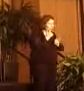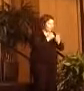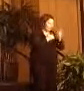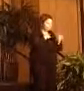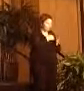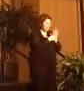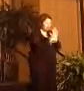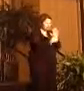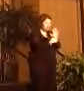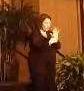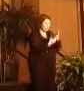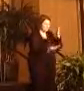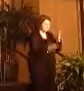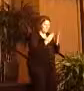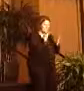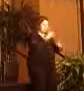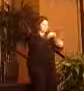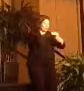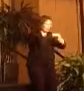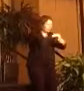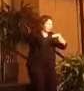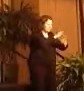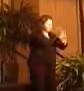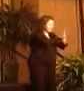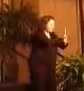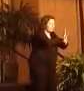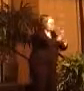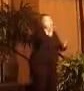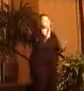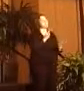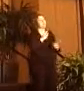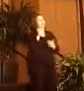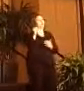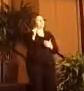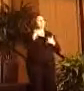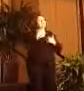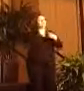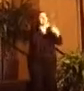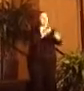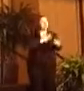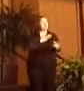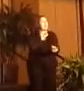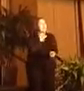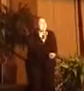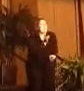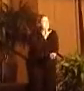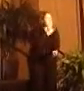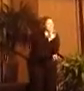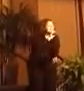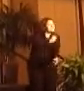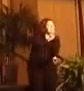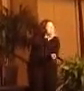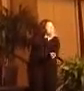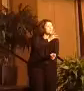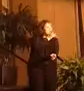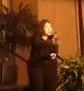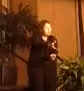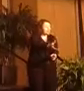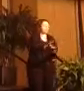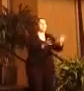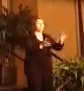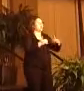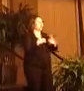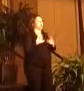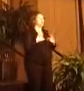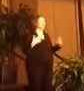stand a chance of being included? And I was like, I should film myself coming out to my 89-year-old grandmother. So the backstory behind this is that I was